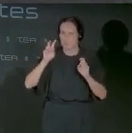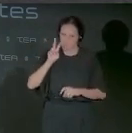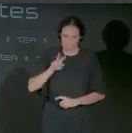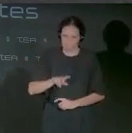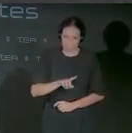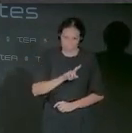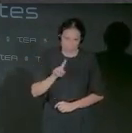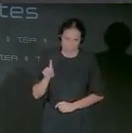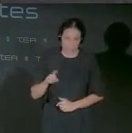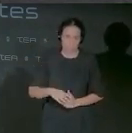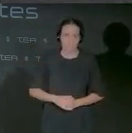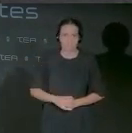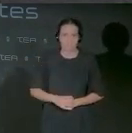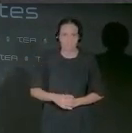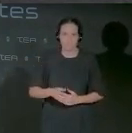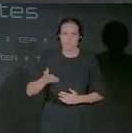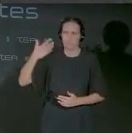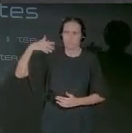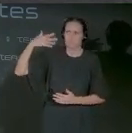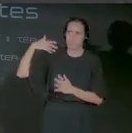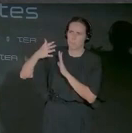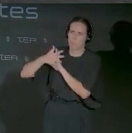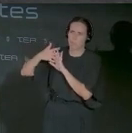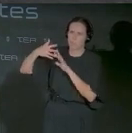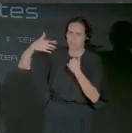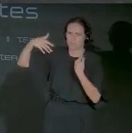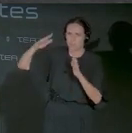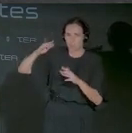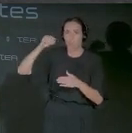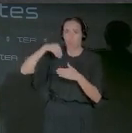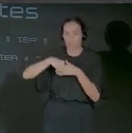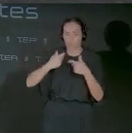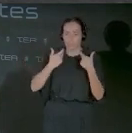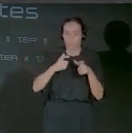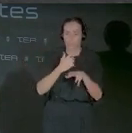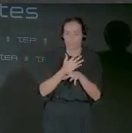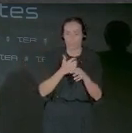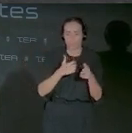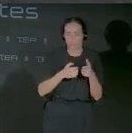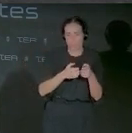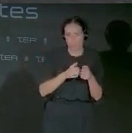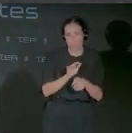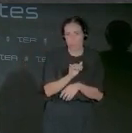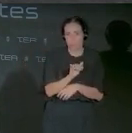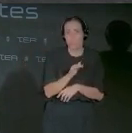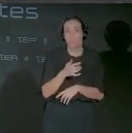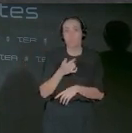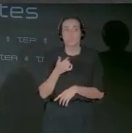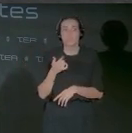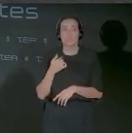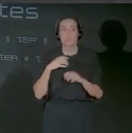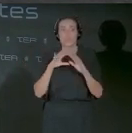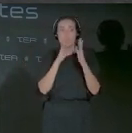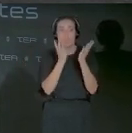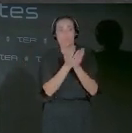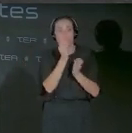in the video game sector. And how I mostly interact with it is a little bit of gameplay, but